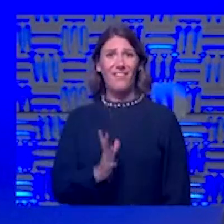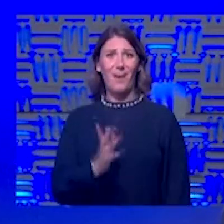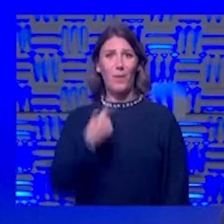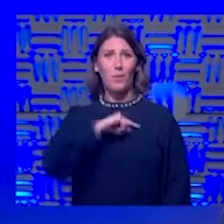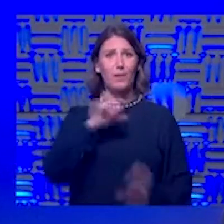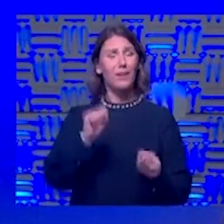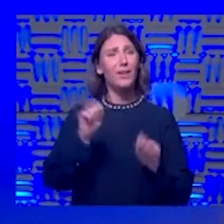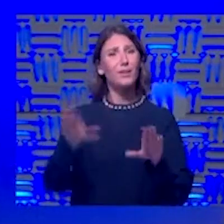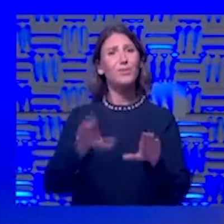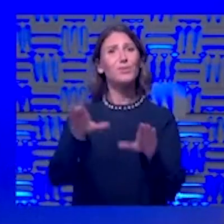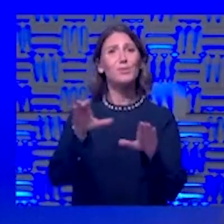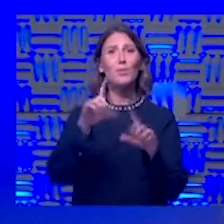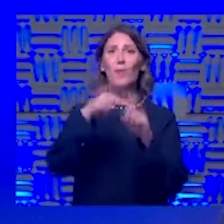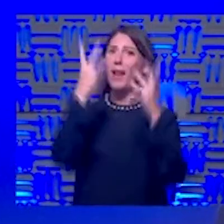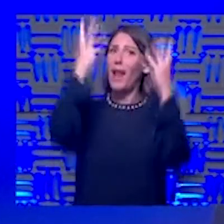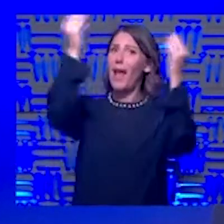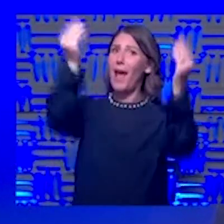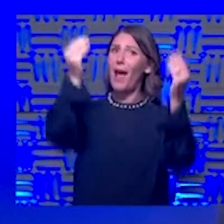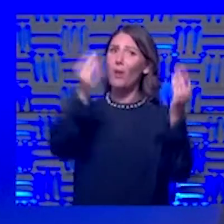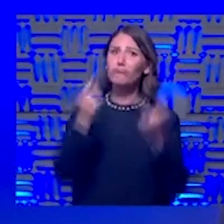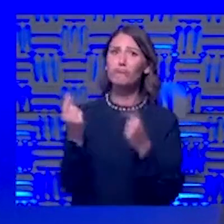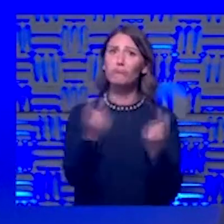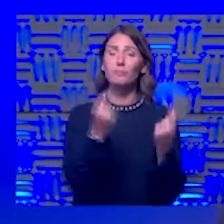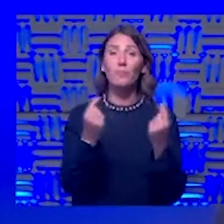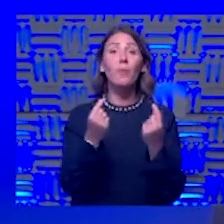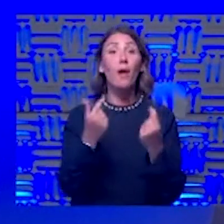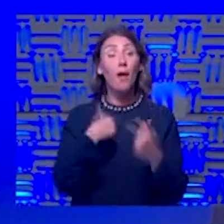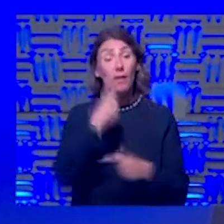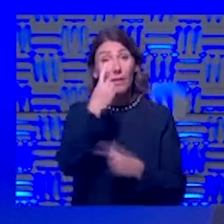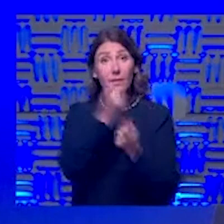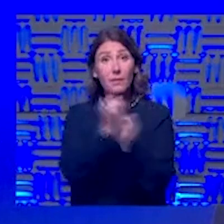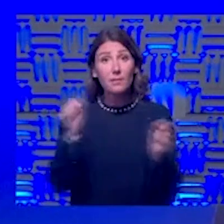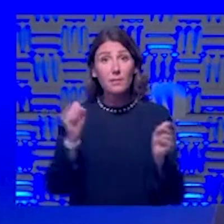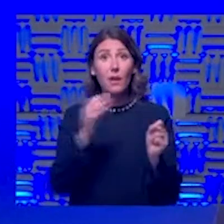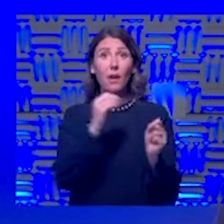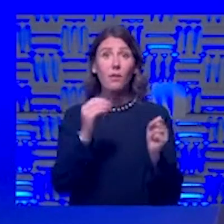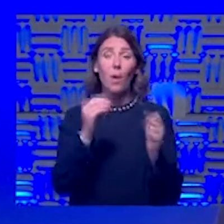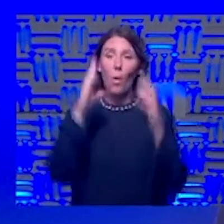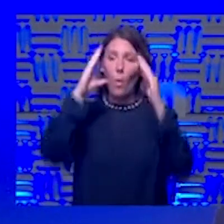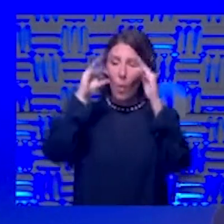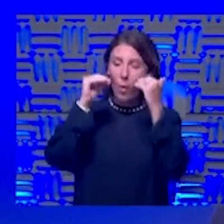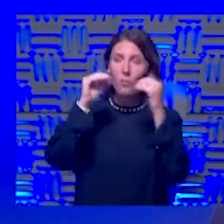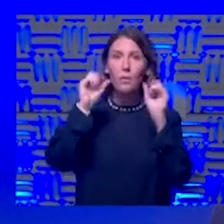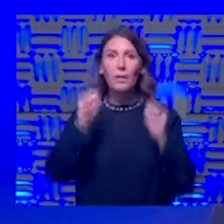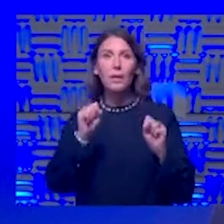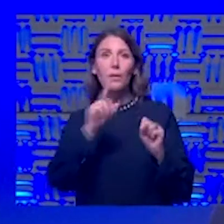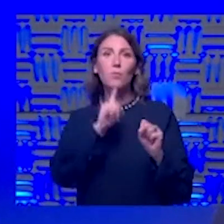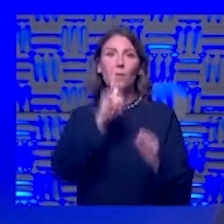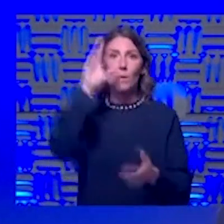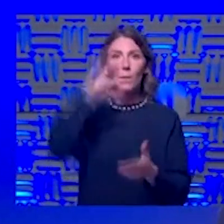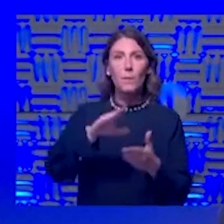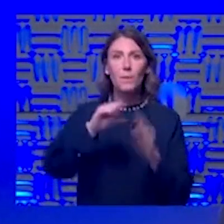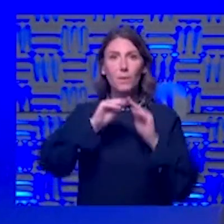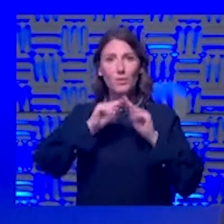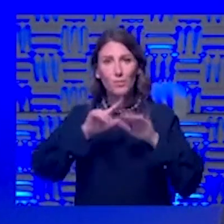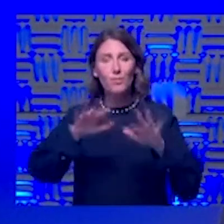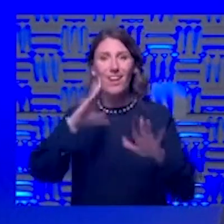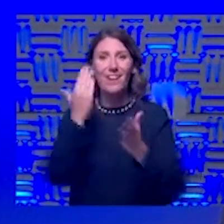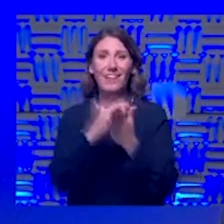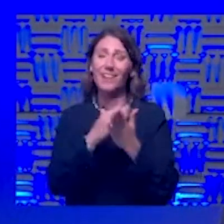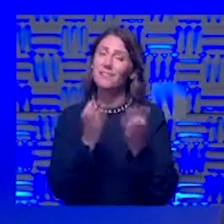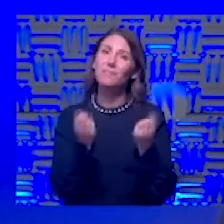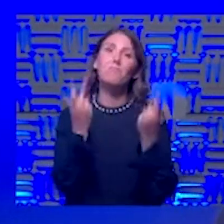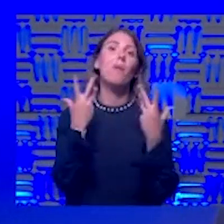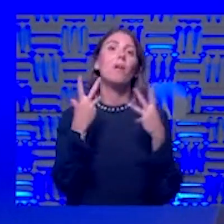out to our errands and doing whatever we need to do. And I think it's safe, and hopefully then we can really start to reduce the spread as much